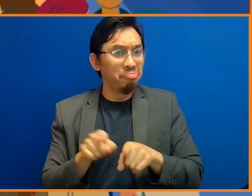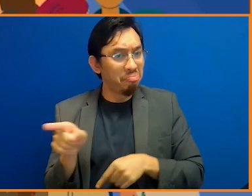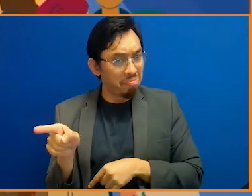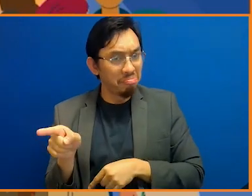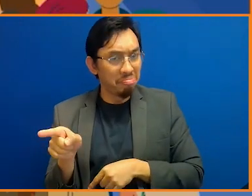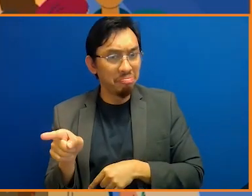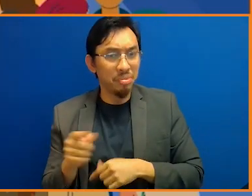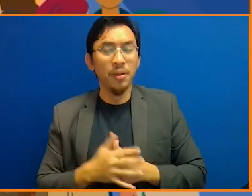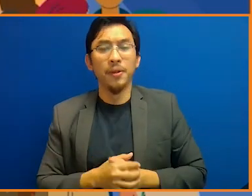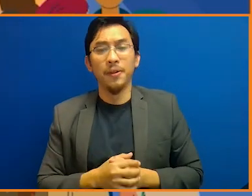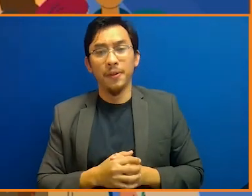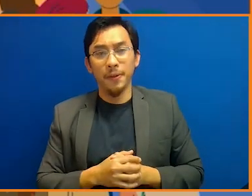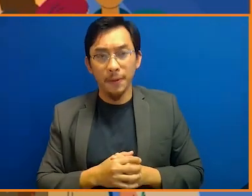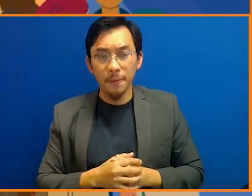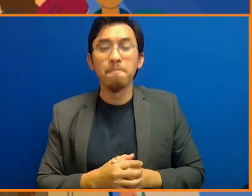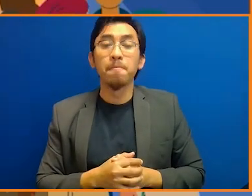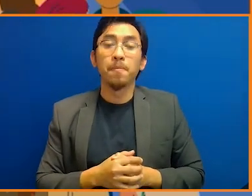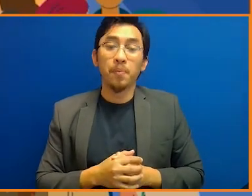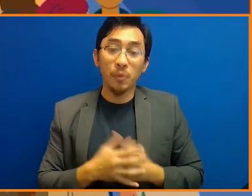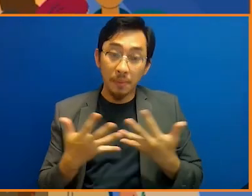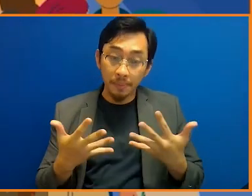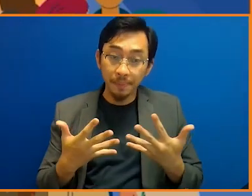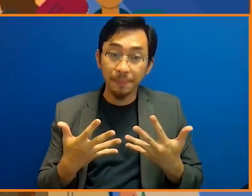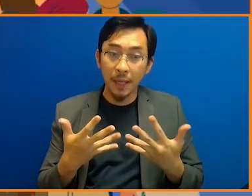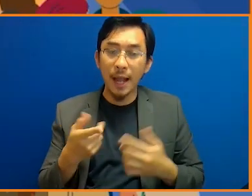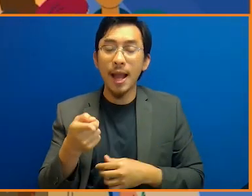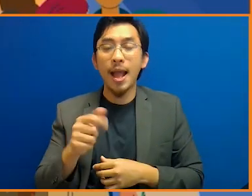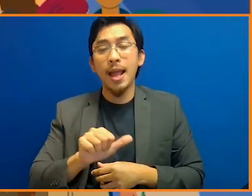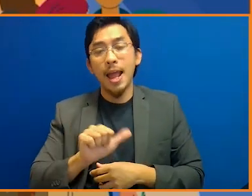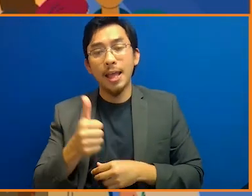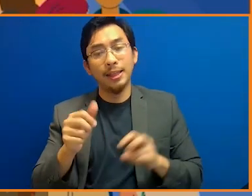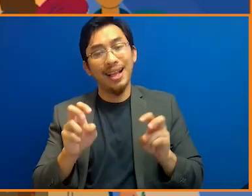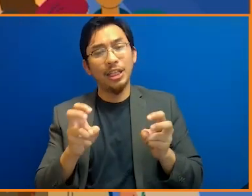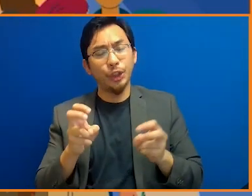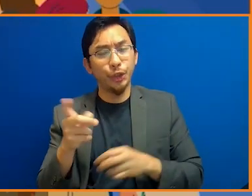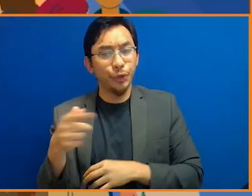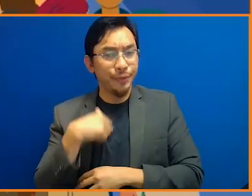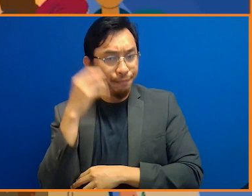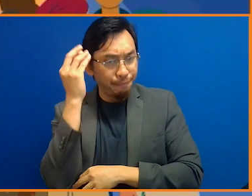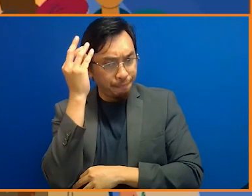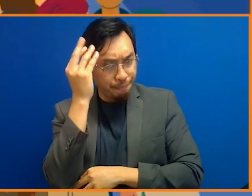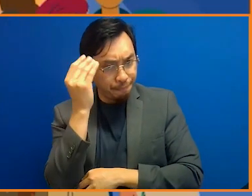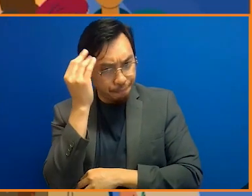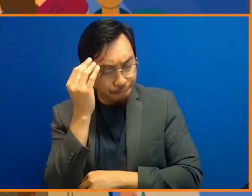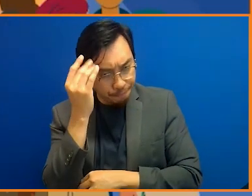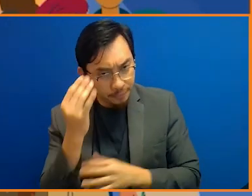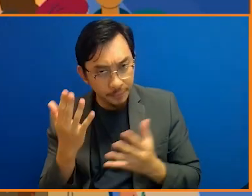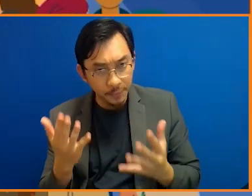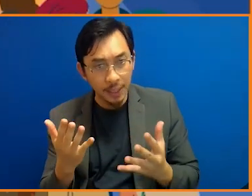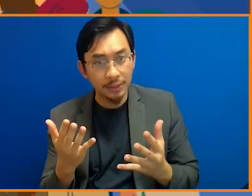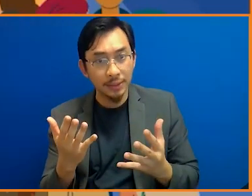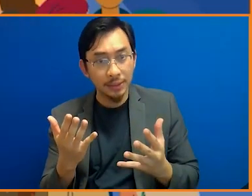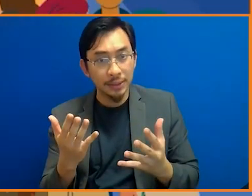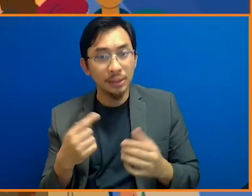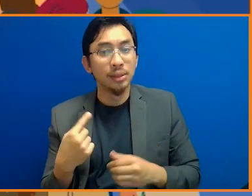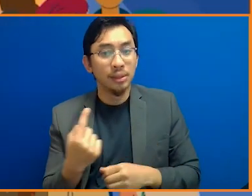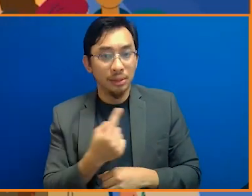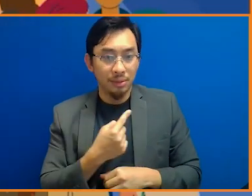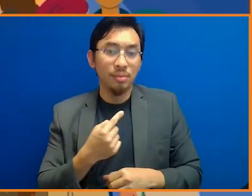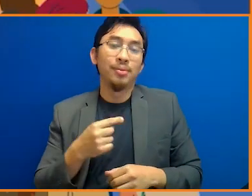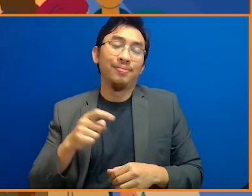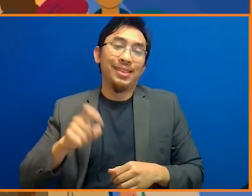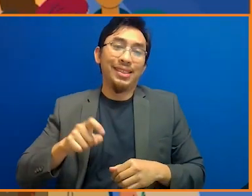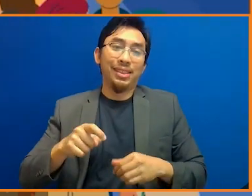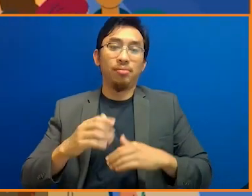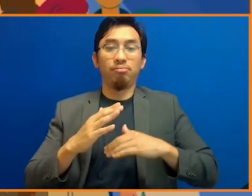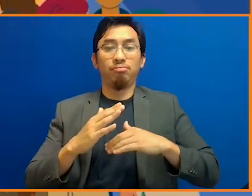and just overturn like this. So that is another issue that we have to consider